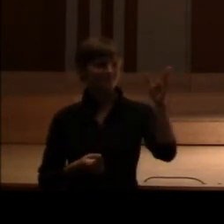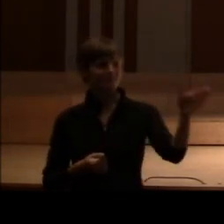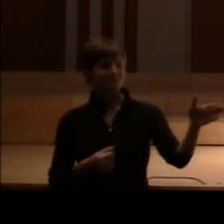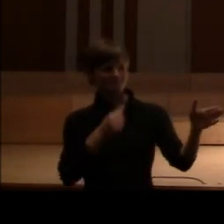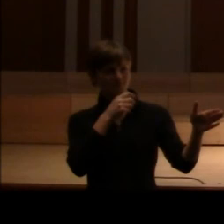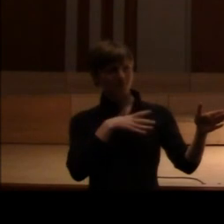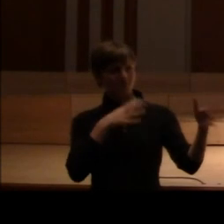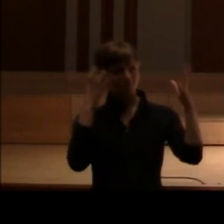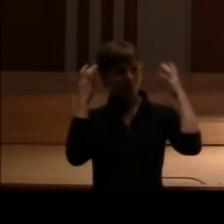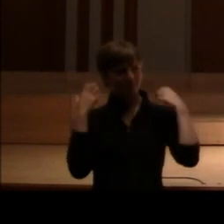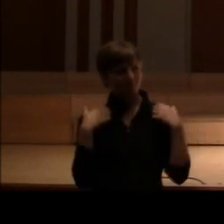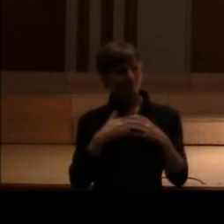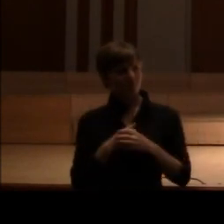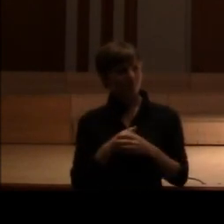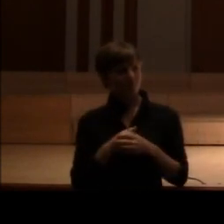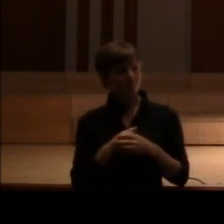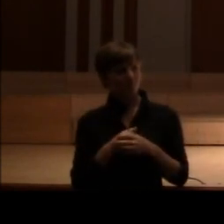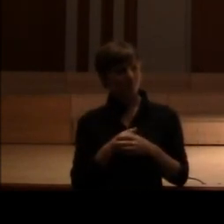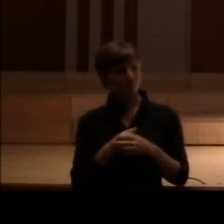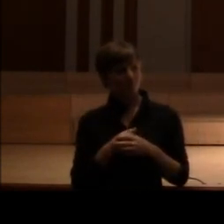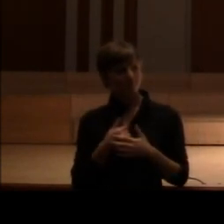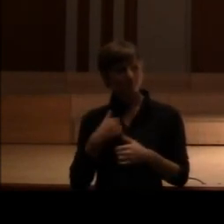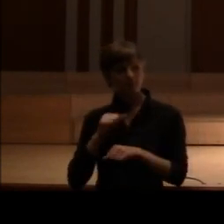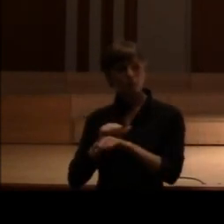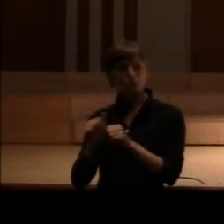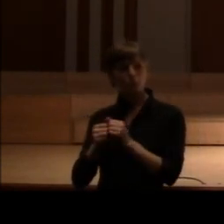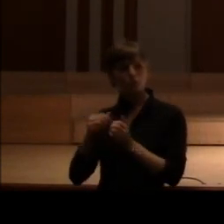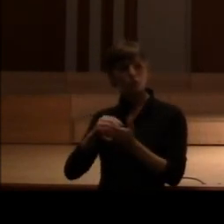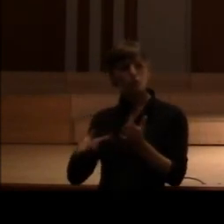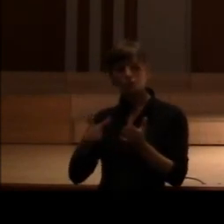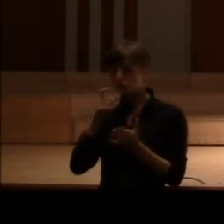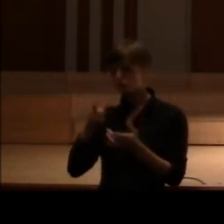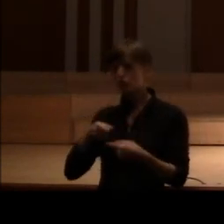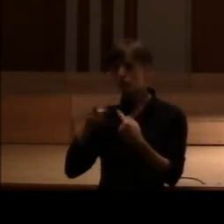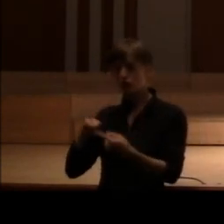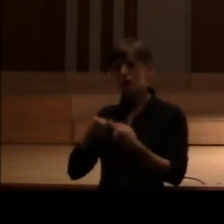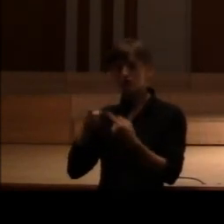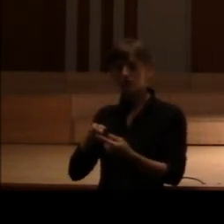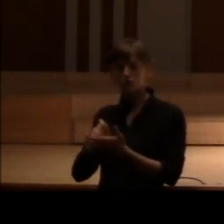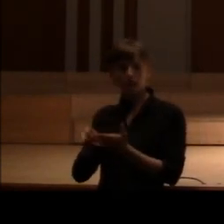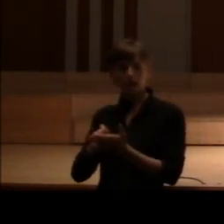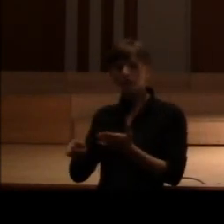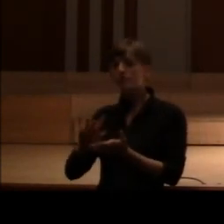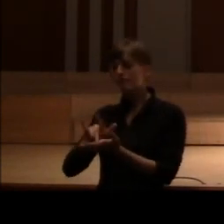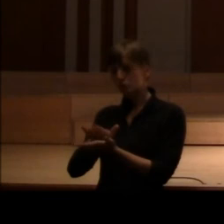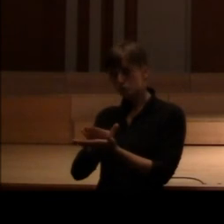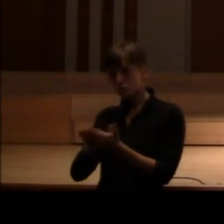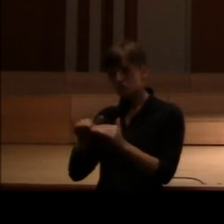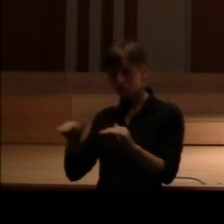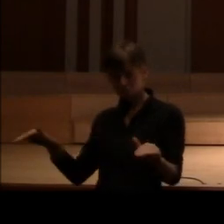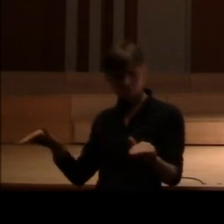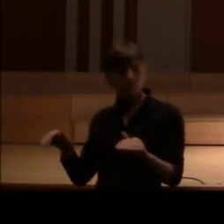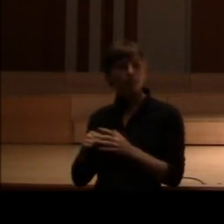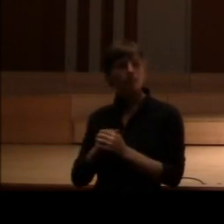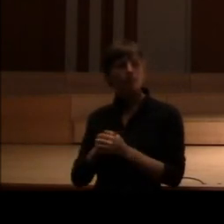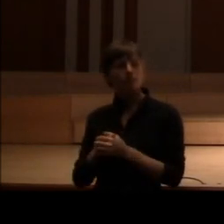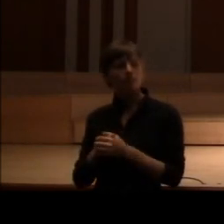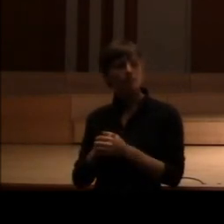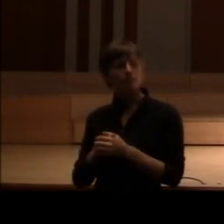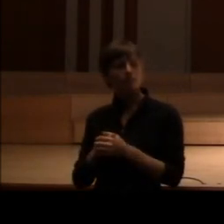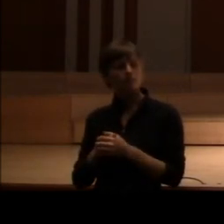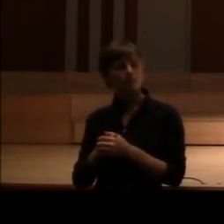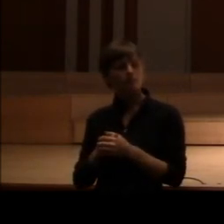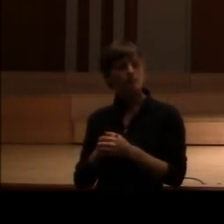I work with students that are struggling writers, and they're in middle school, and I had them do